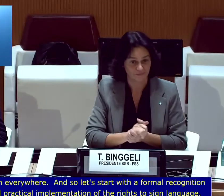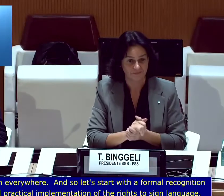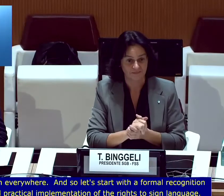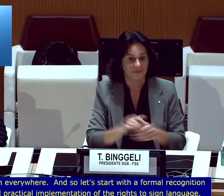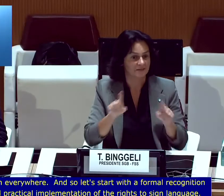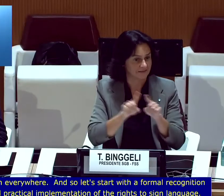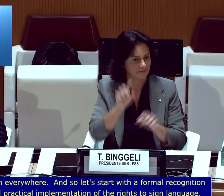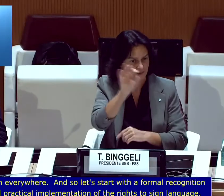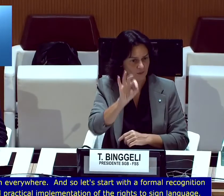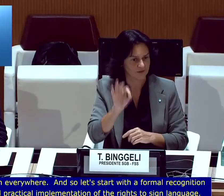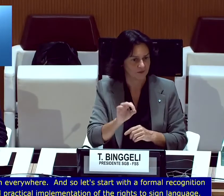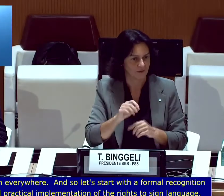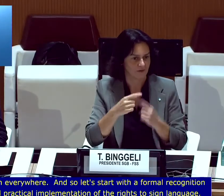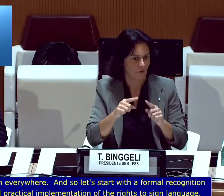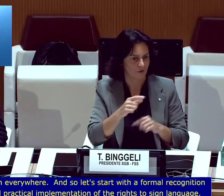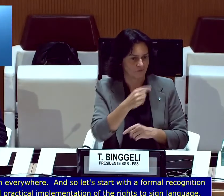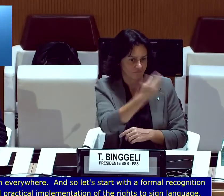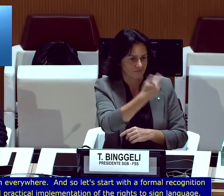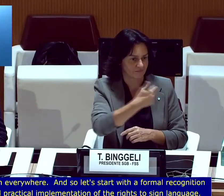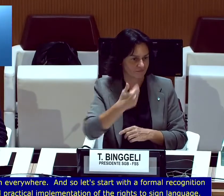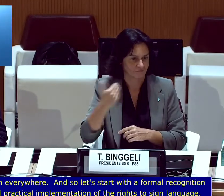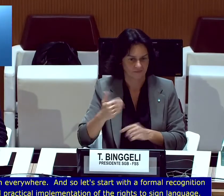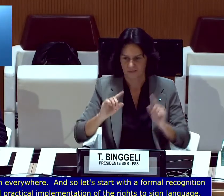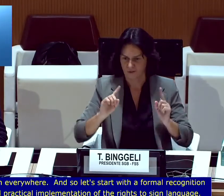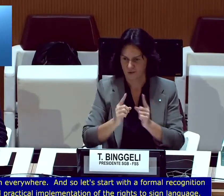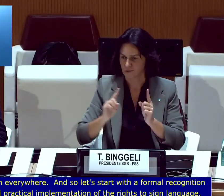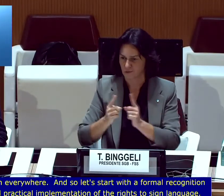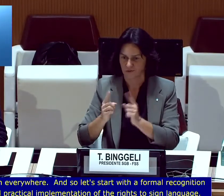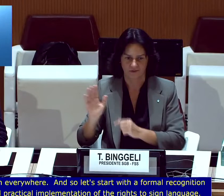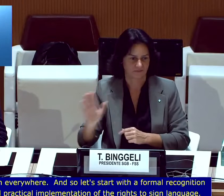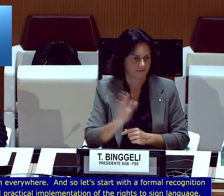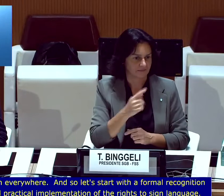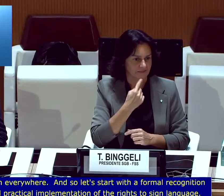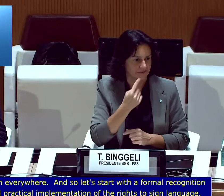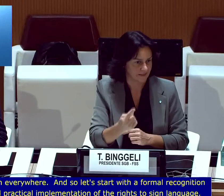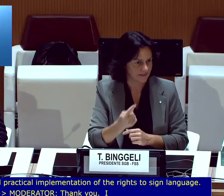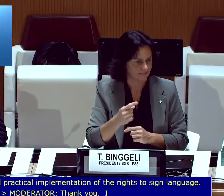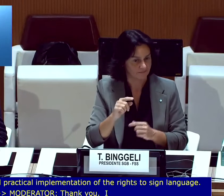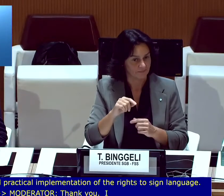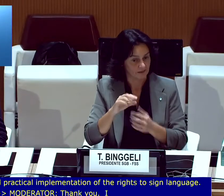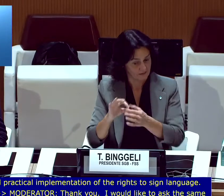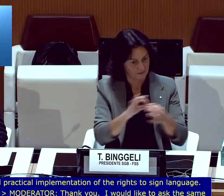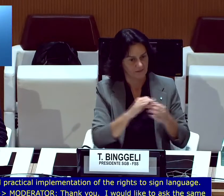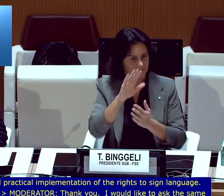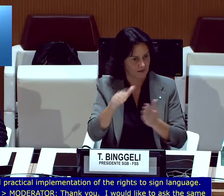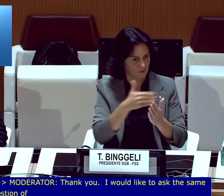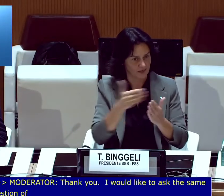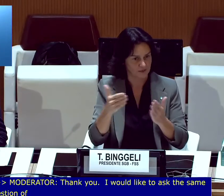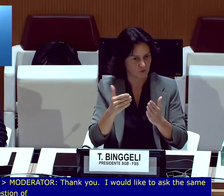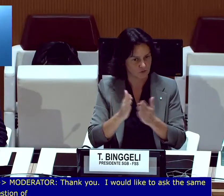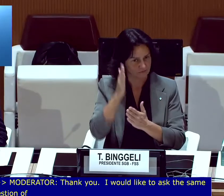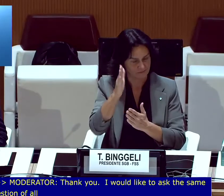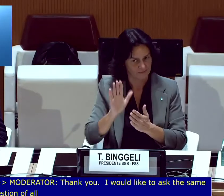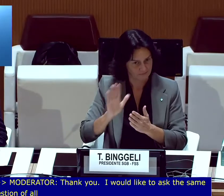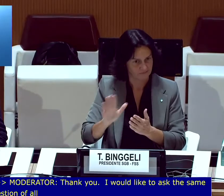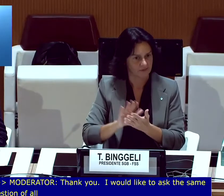Thank you. I would like to ask the same question of all panelists, and please keep it brief. With